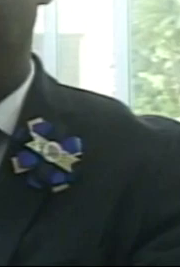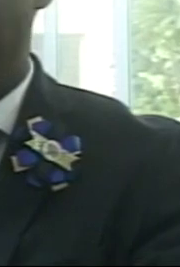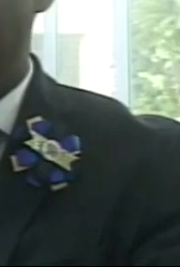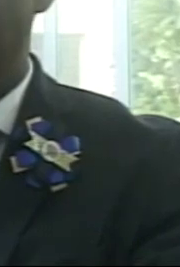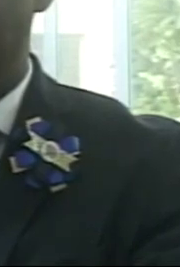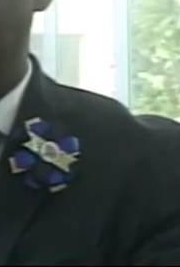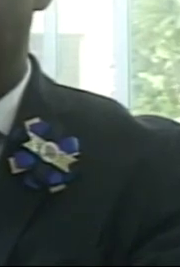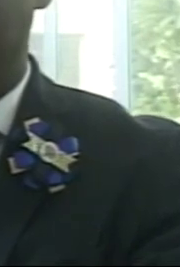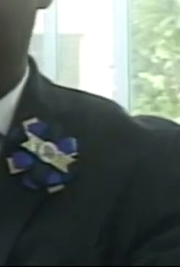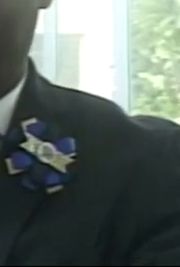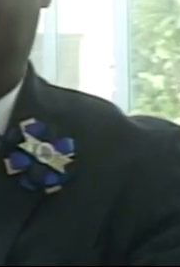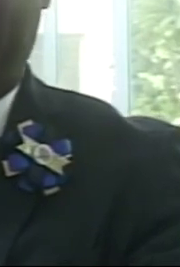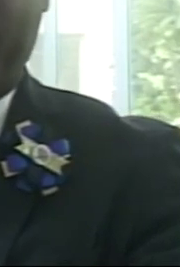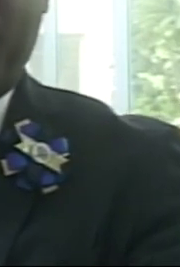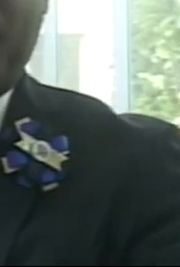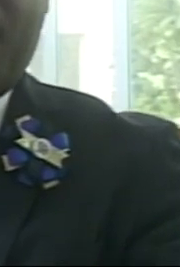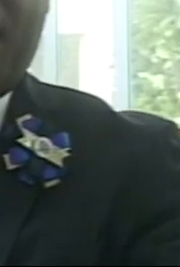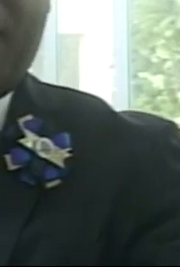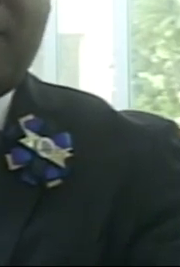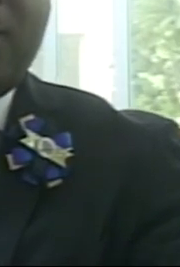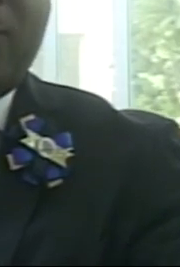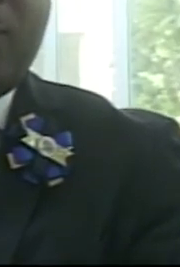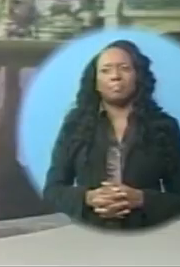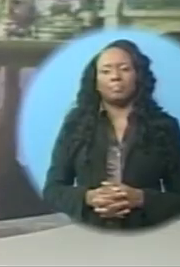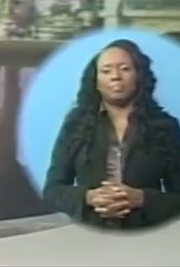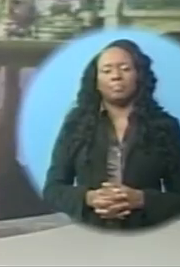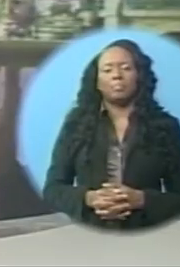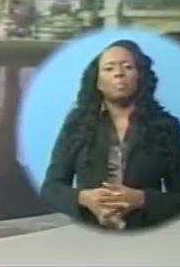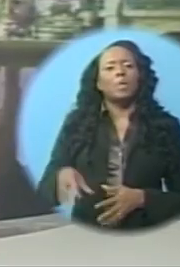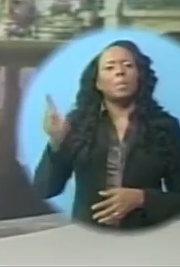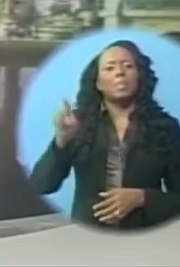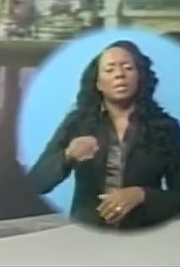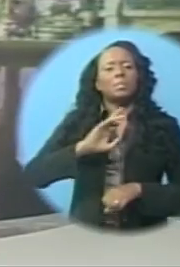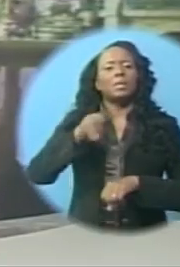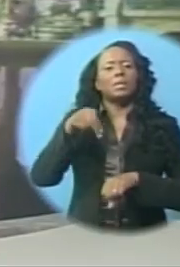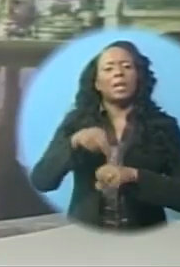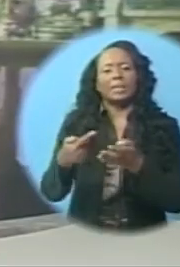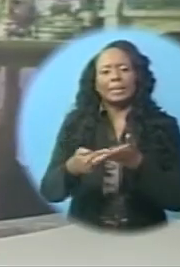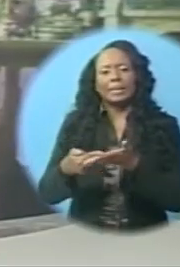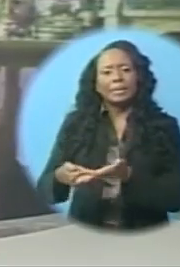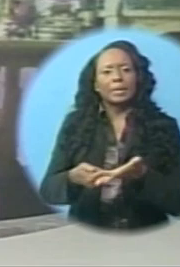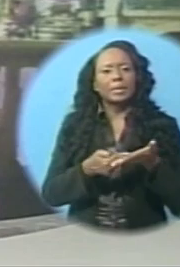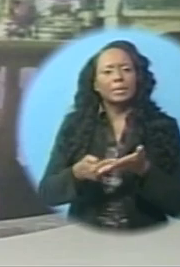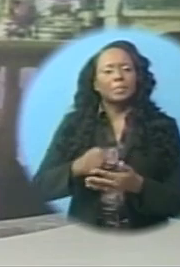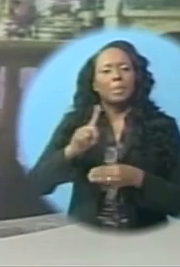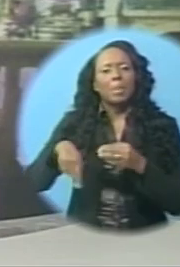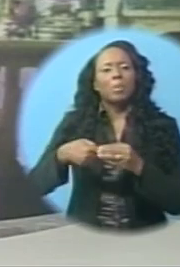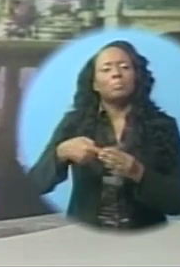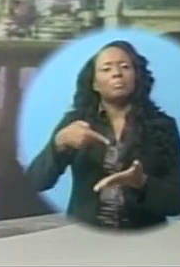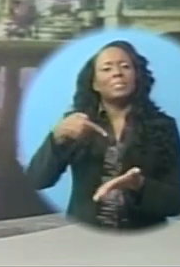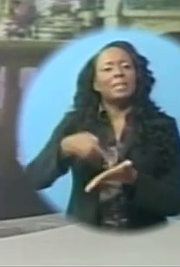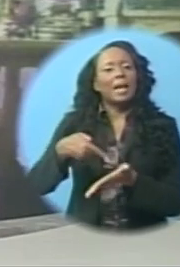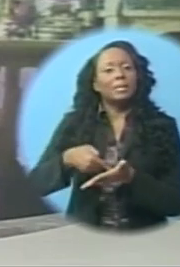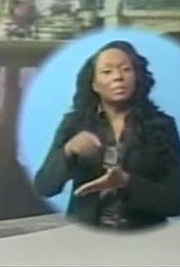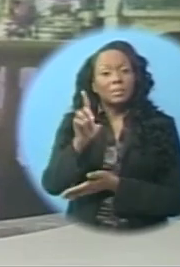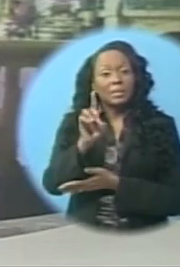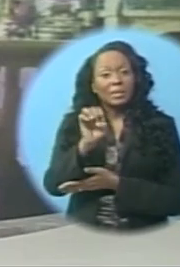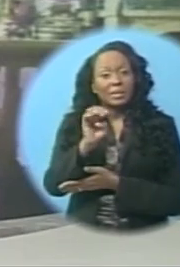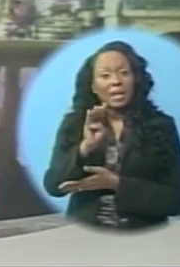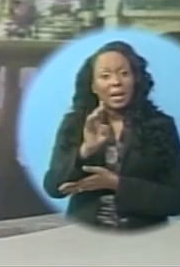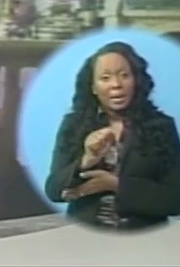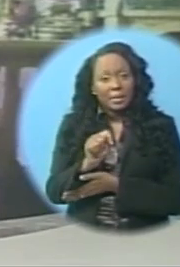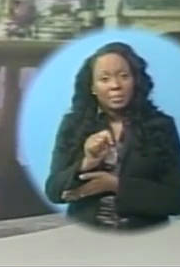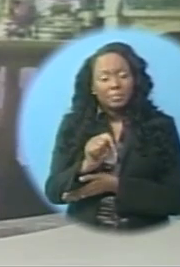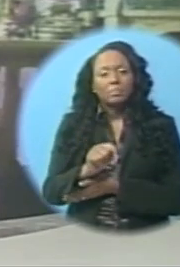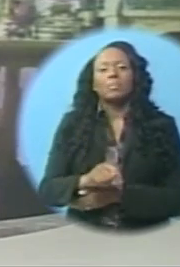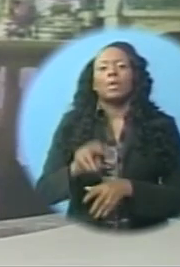standards. We must set standards and adhere them. There needs to be national discussion on debt restructuring. That's from Vice President